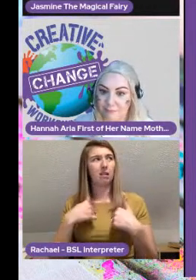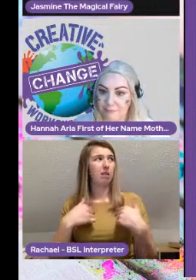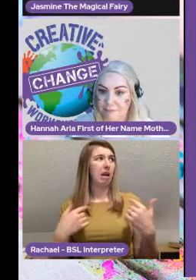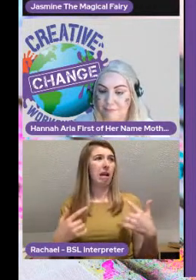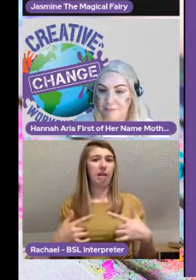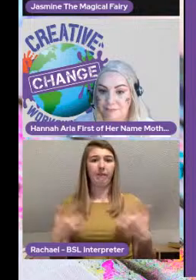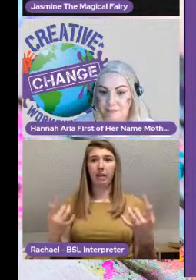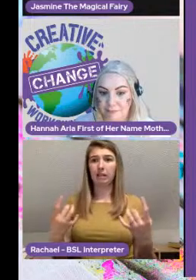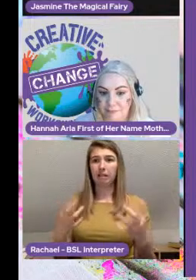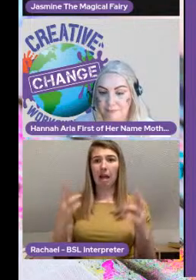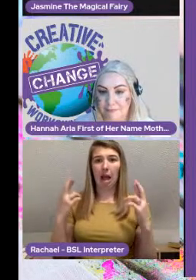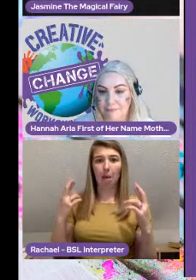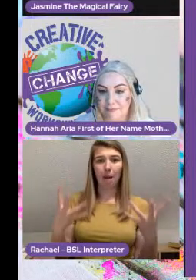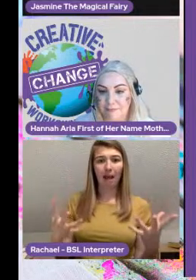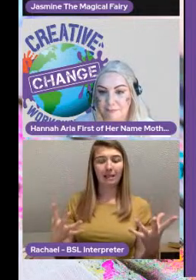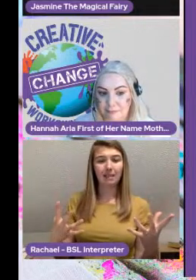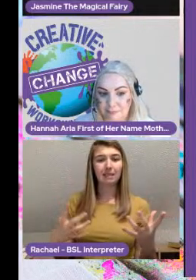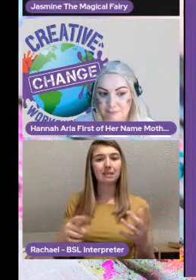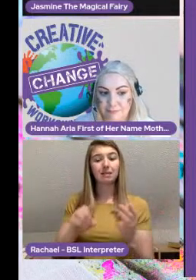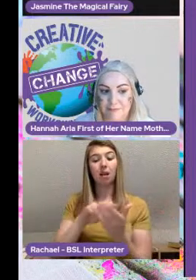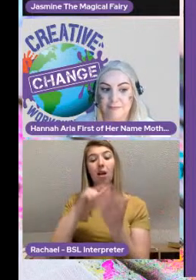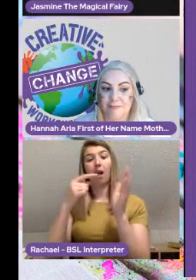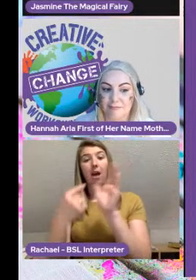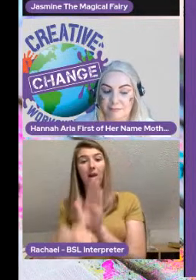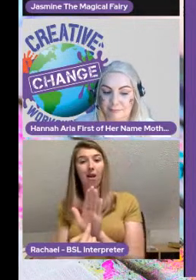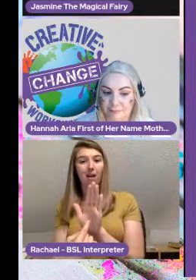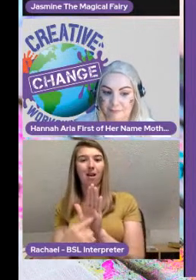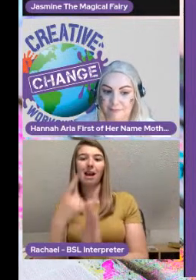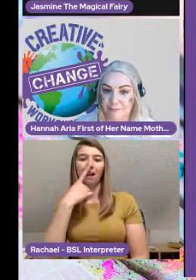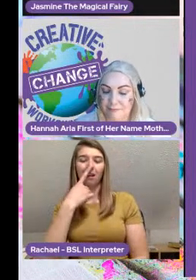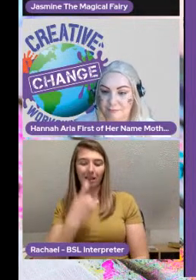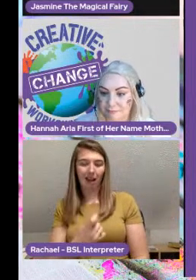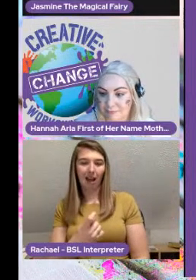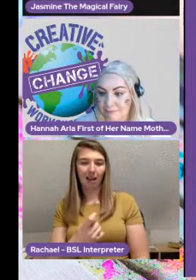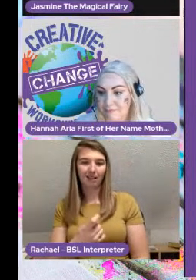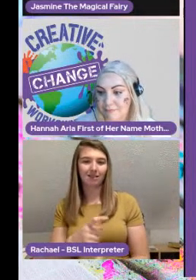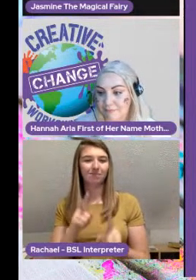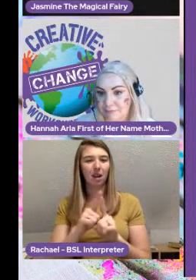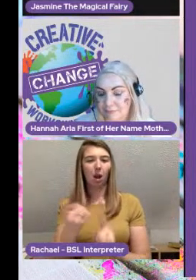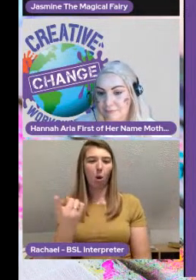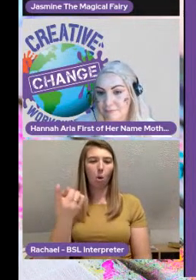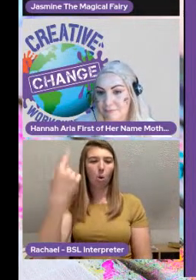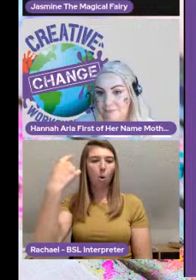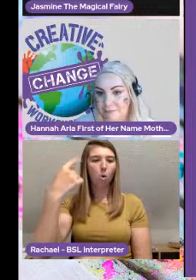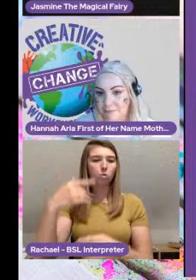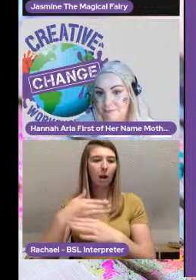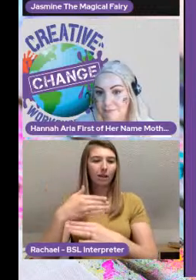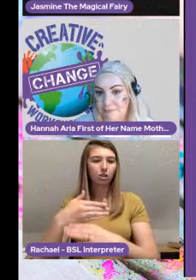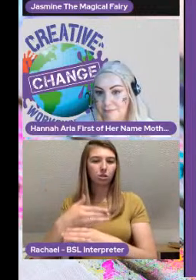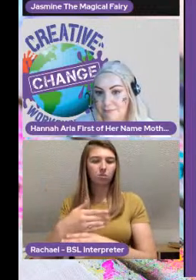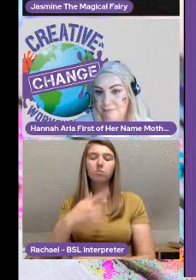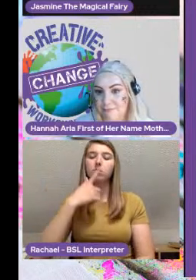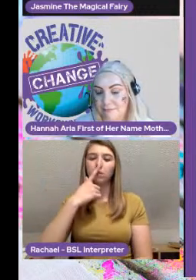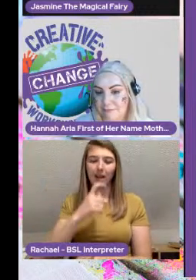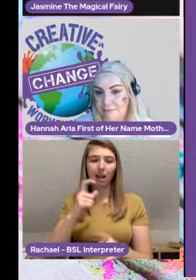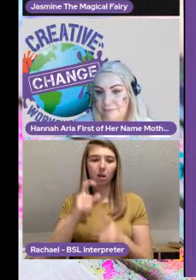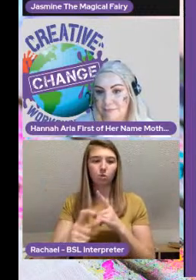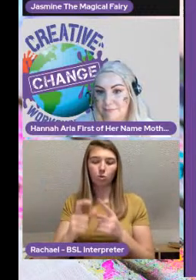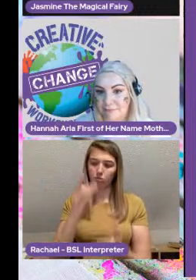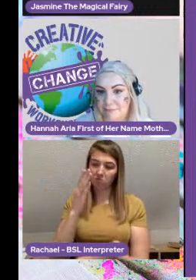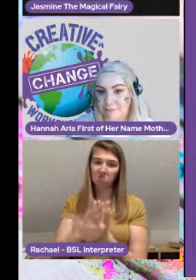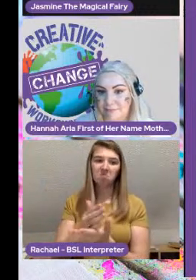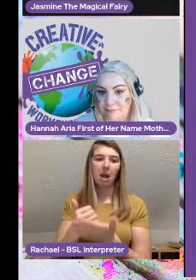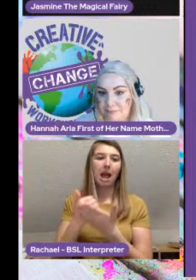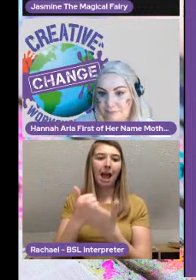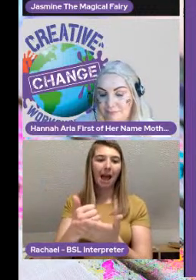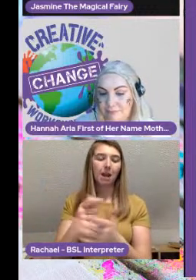is intended as both a call to action. We can do something, and the literal help we are able to give, i.e. donate to